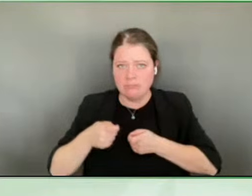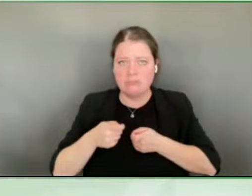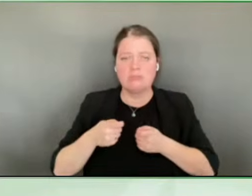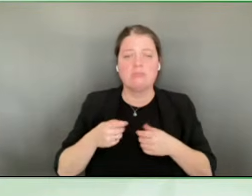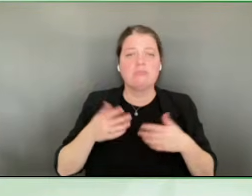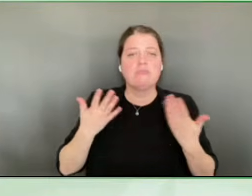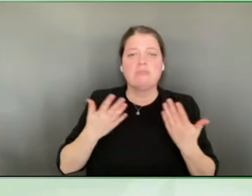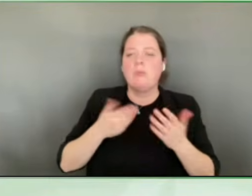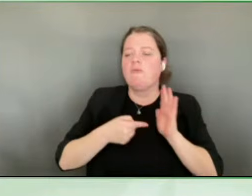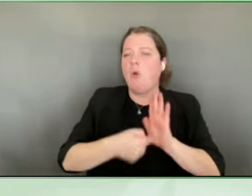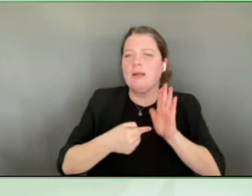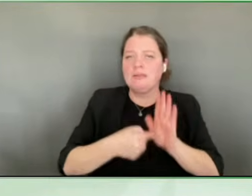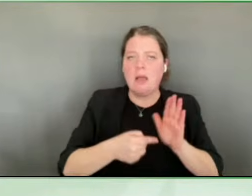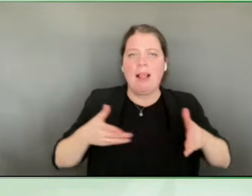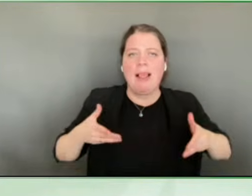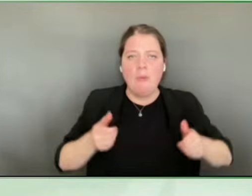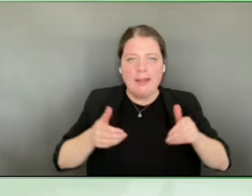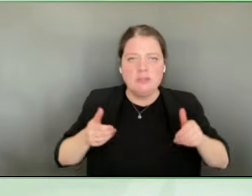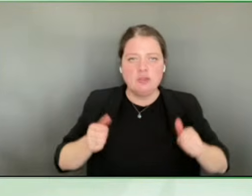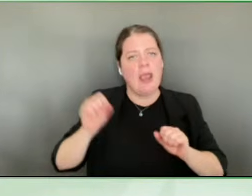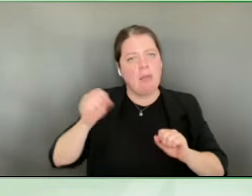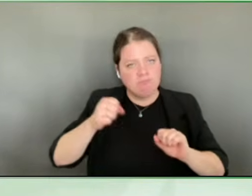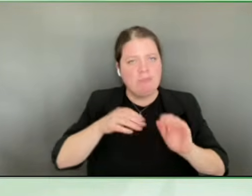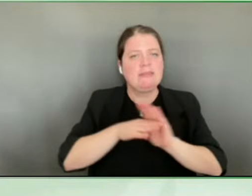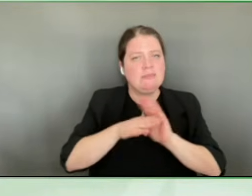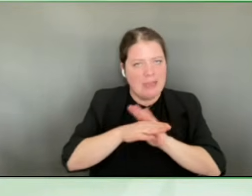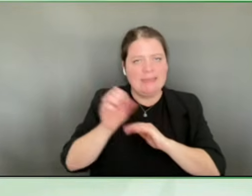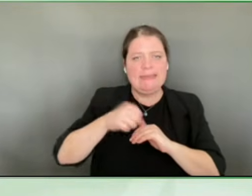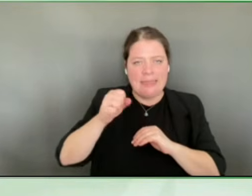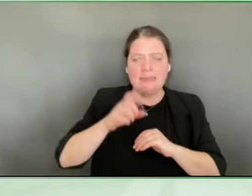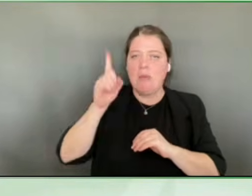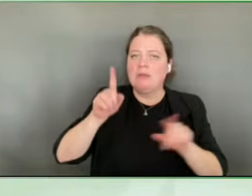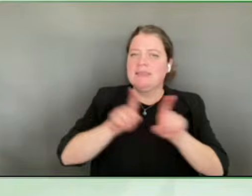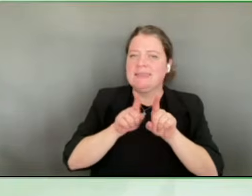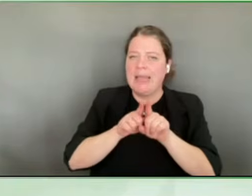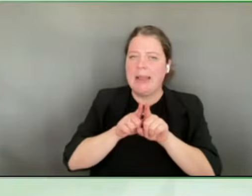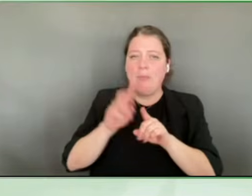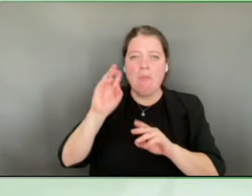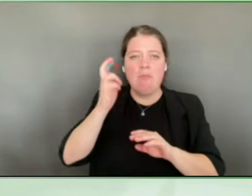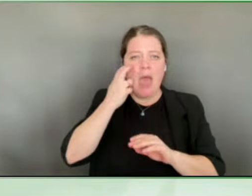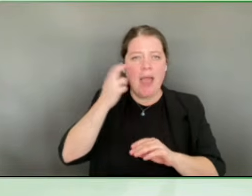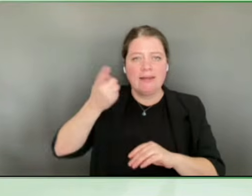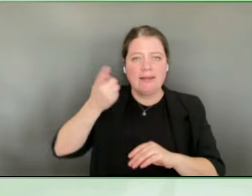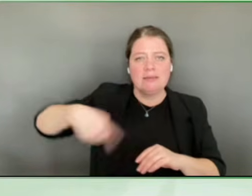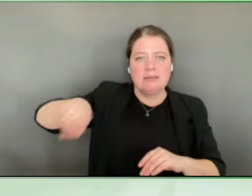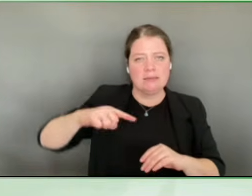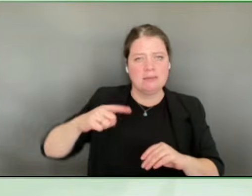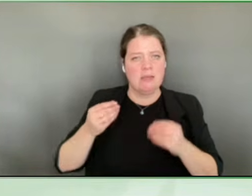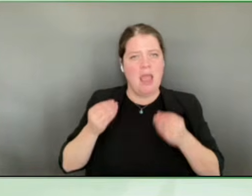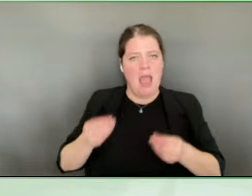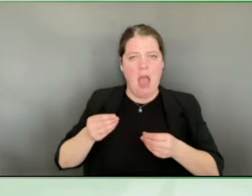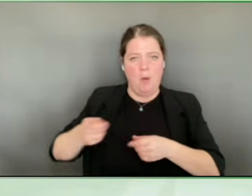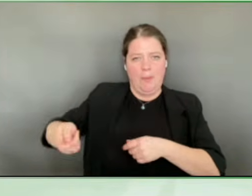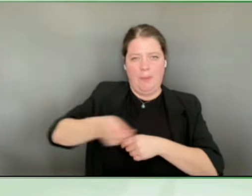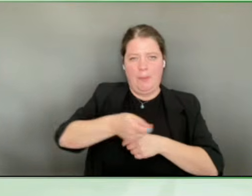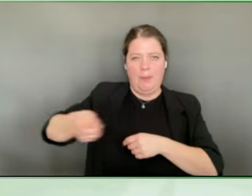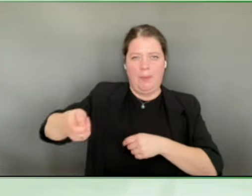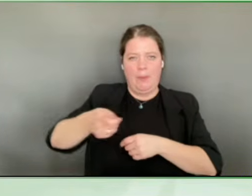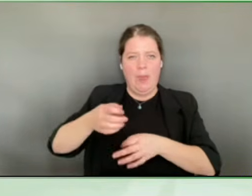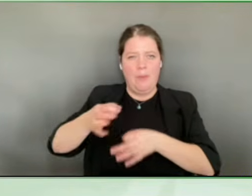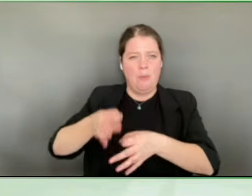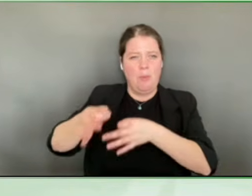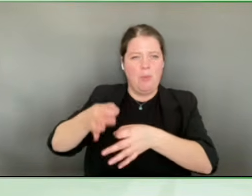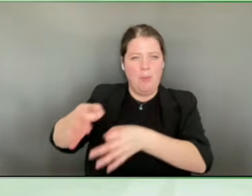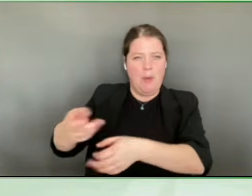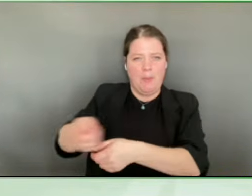wheelchair accessibility, yes, I think all of us here, we do all our best for wheelchair accessibility,